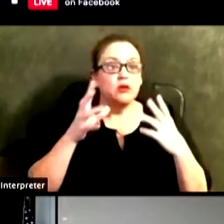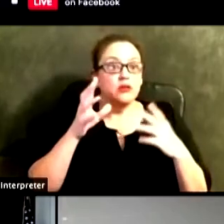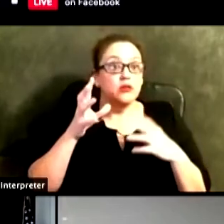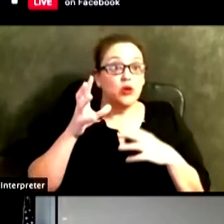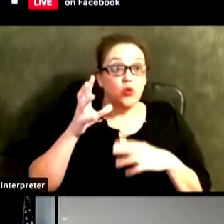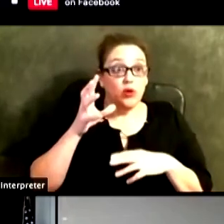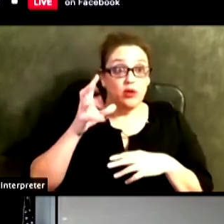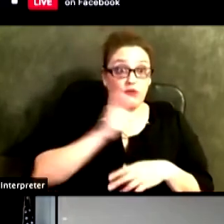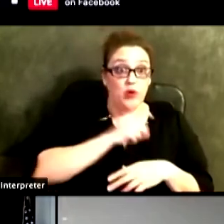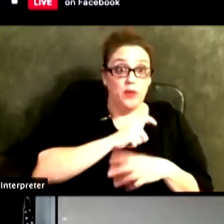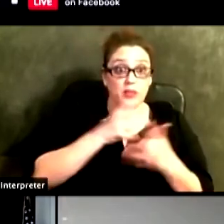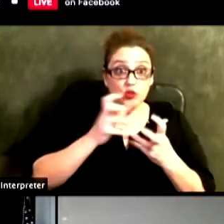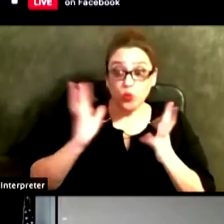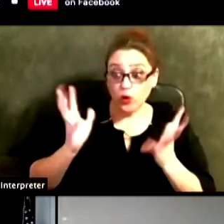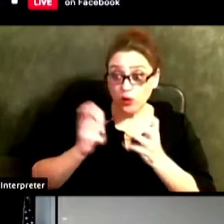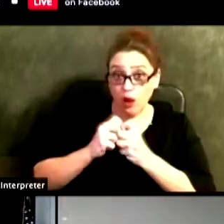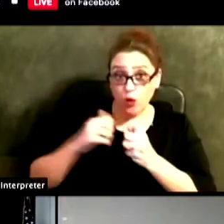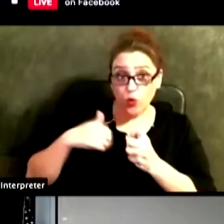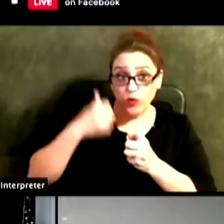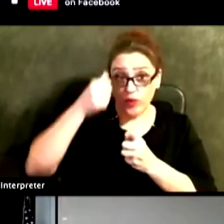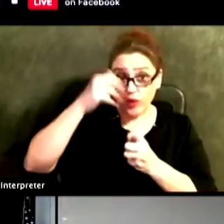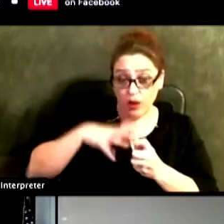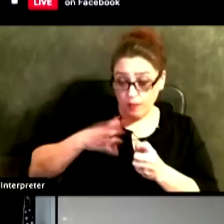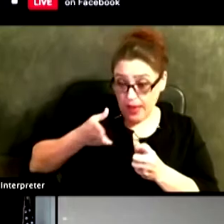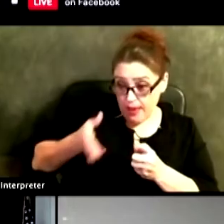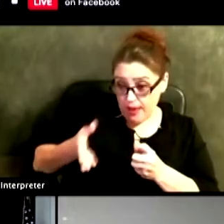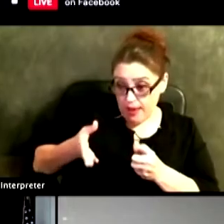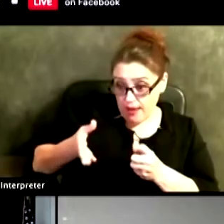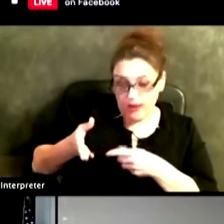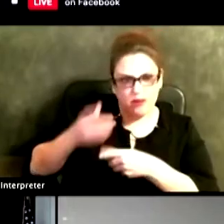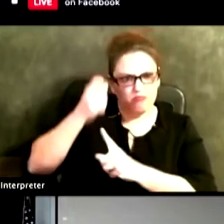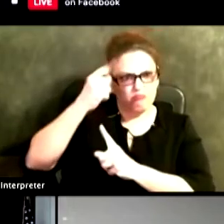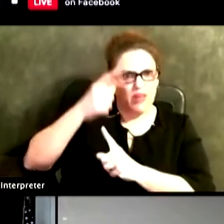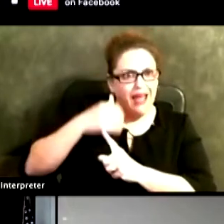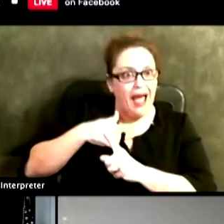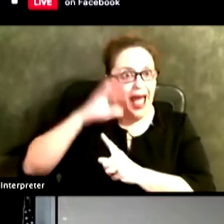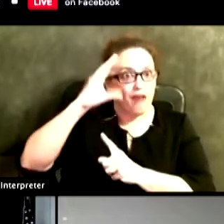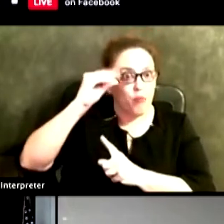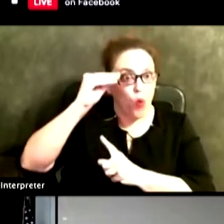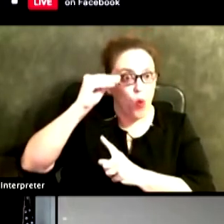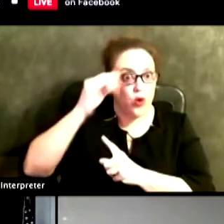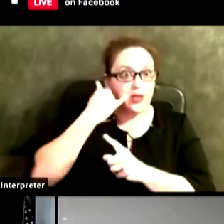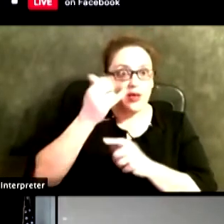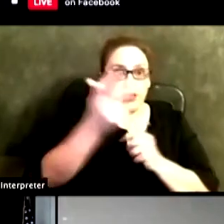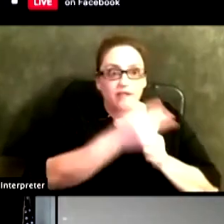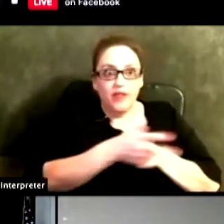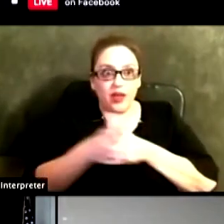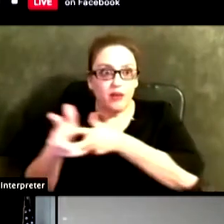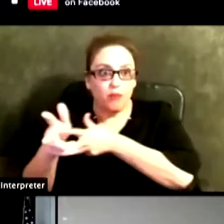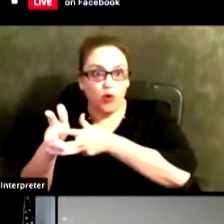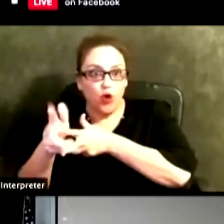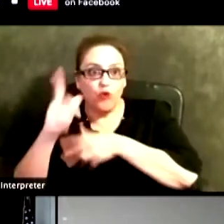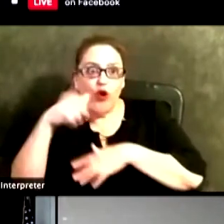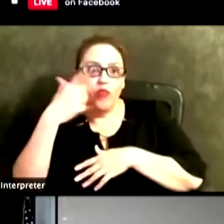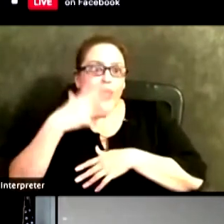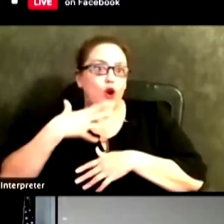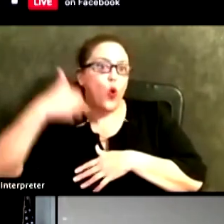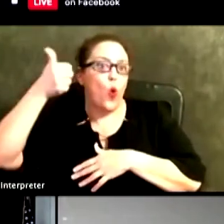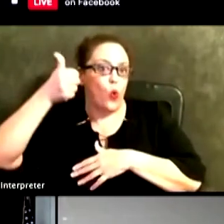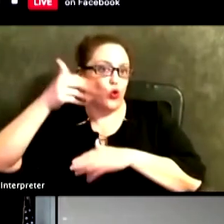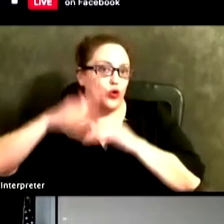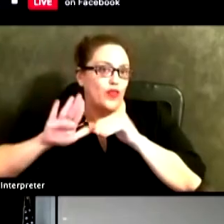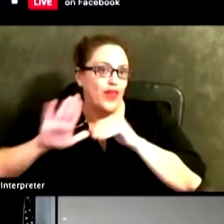man, and that's the other thing, is I have boys. And if they get pulled over, they look older than their age.